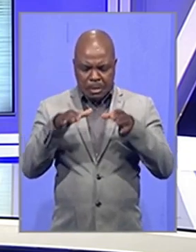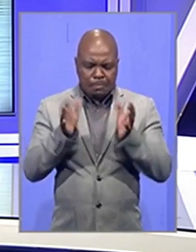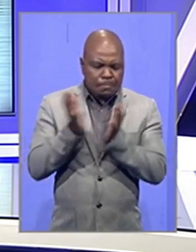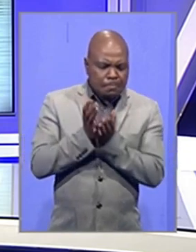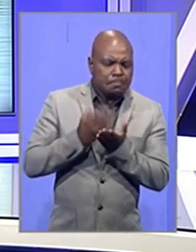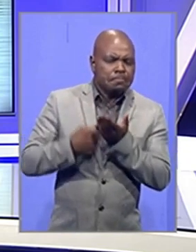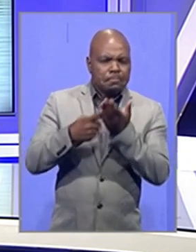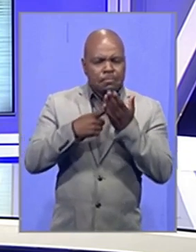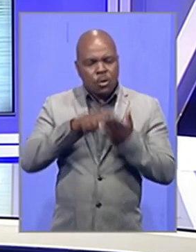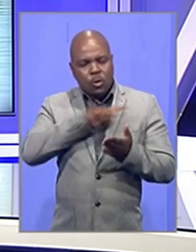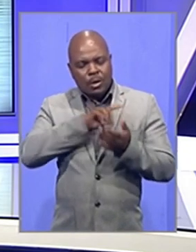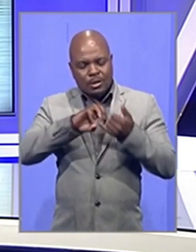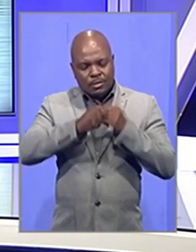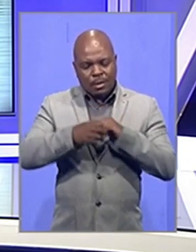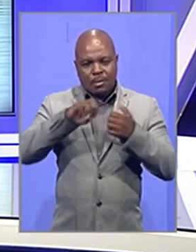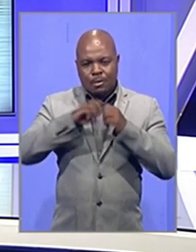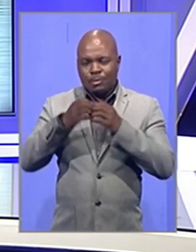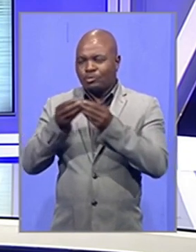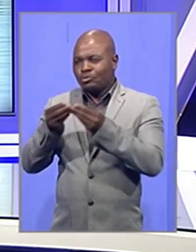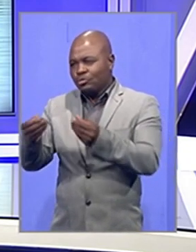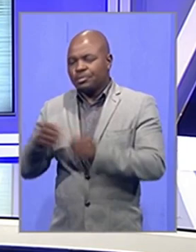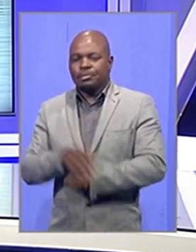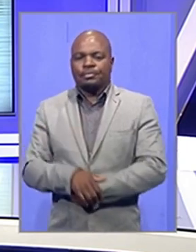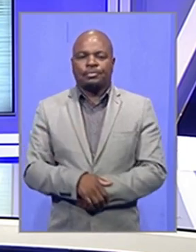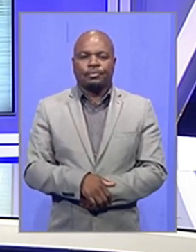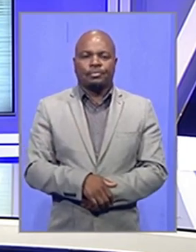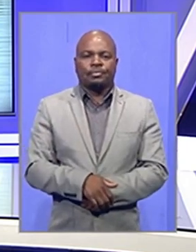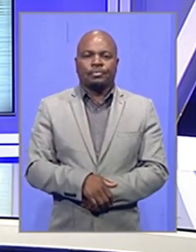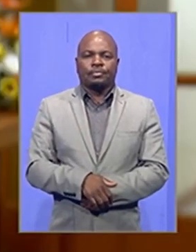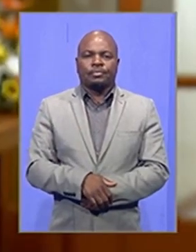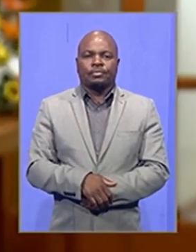maitsiboa go leka go tla ka tharabololo.